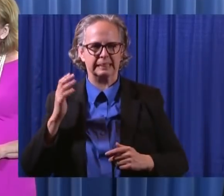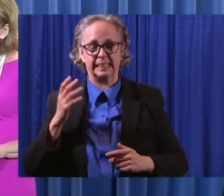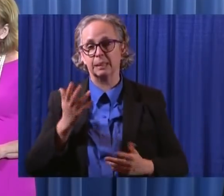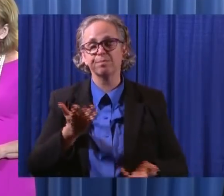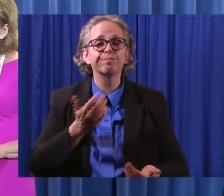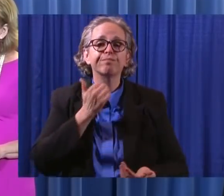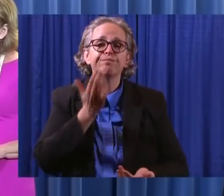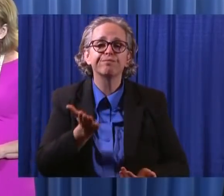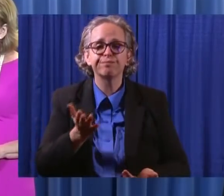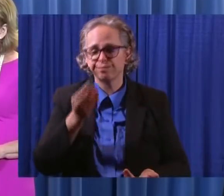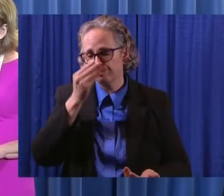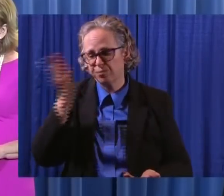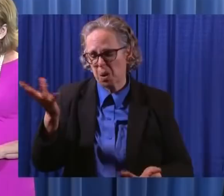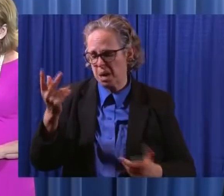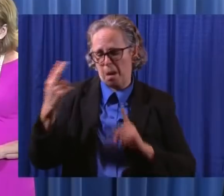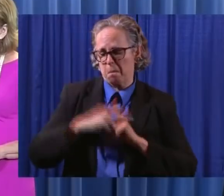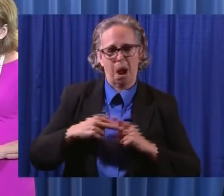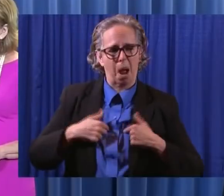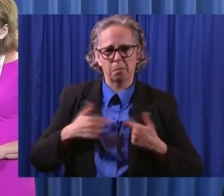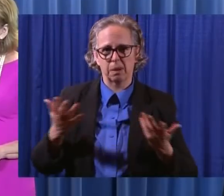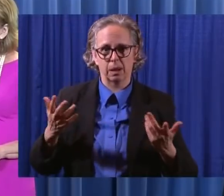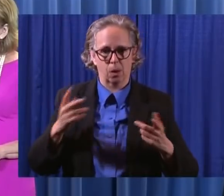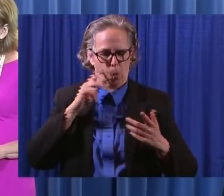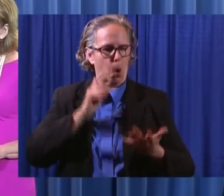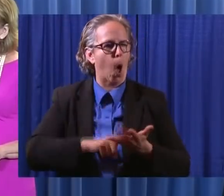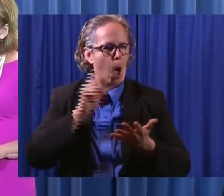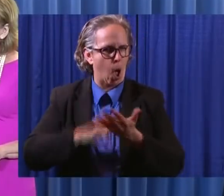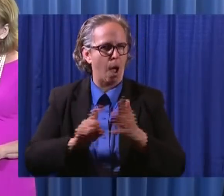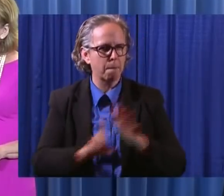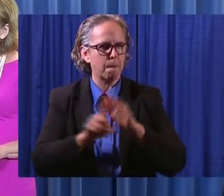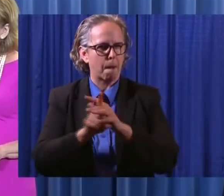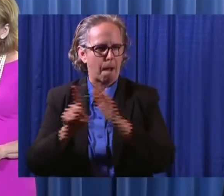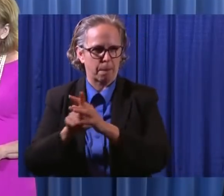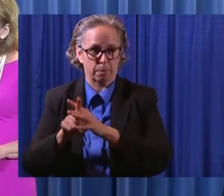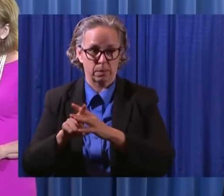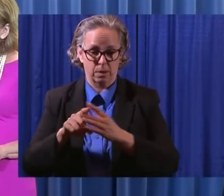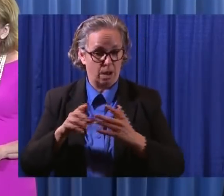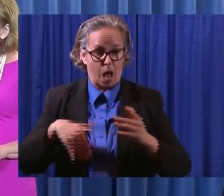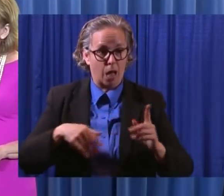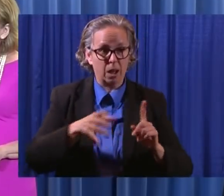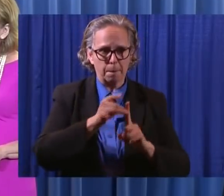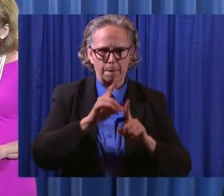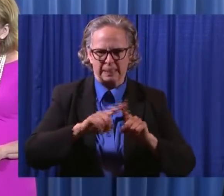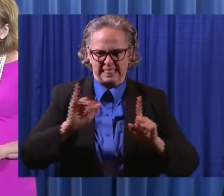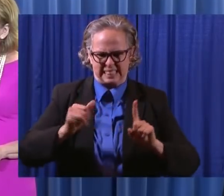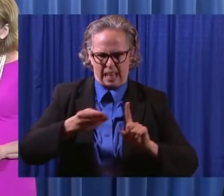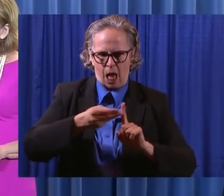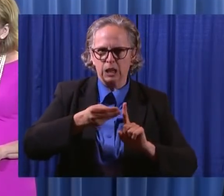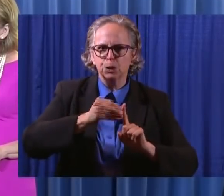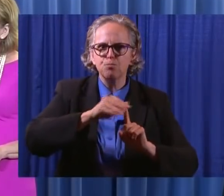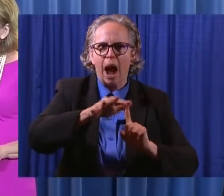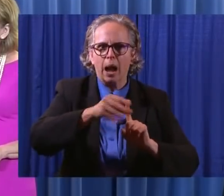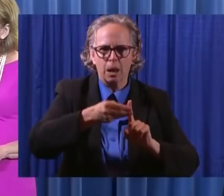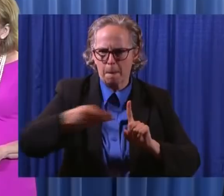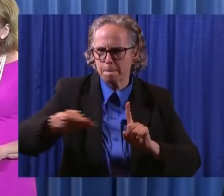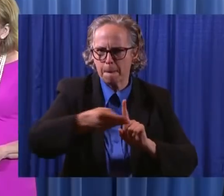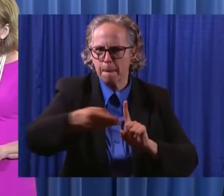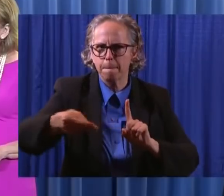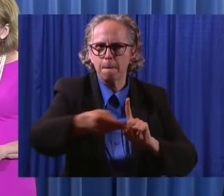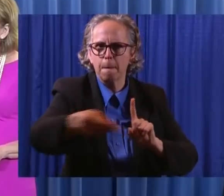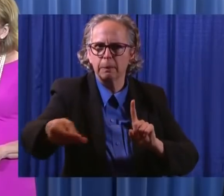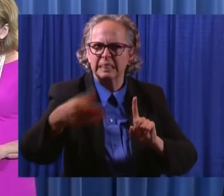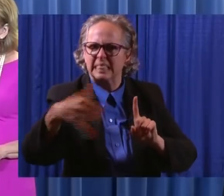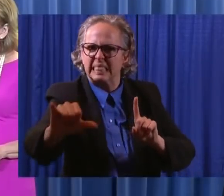again, these are individuals that can spread, and we do see spread. We saw a funeral recently